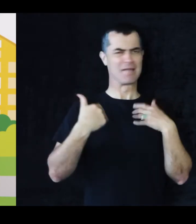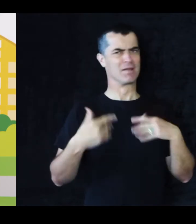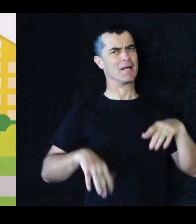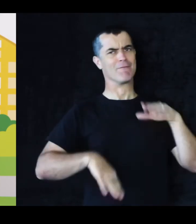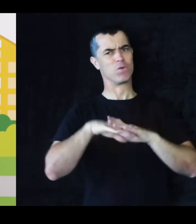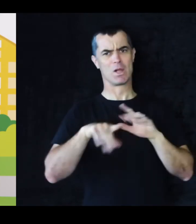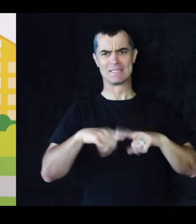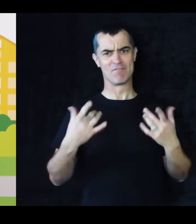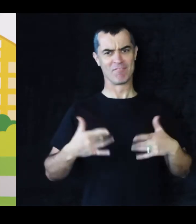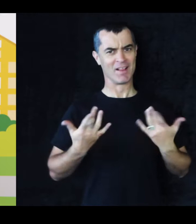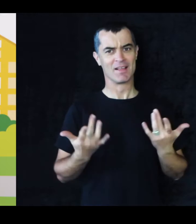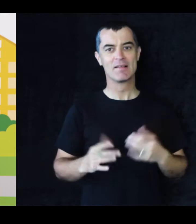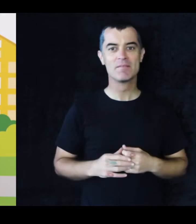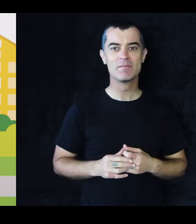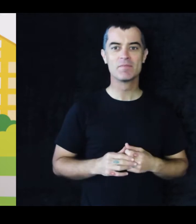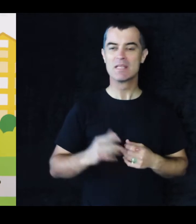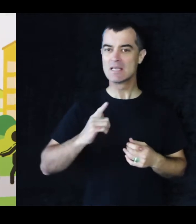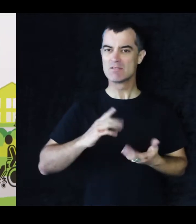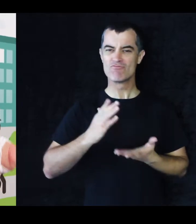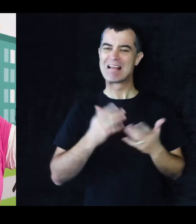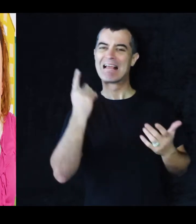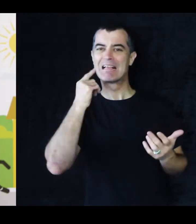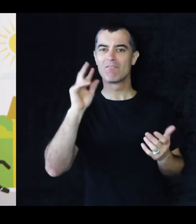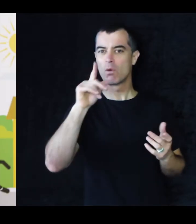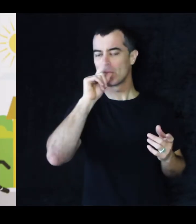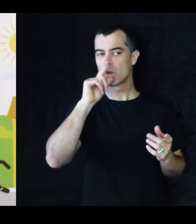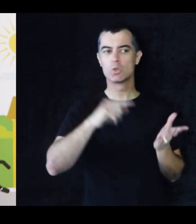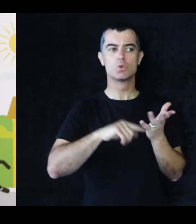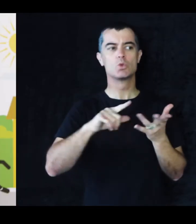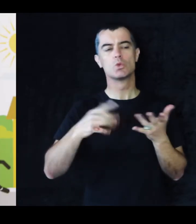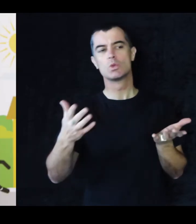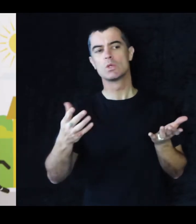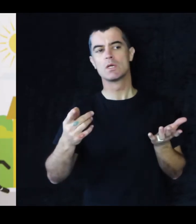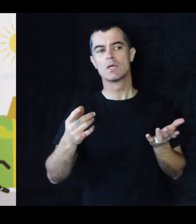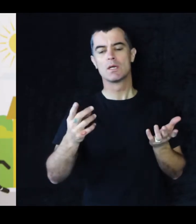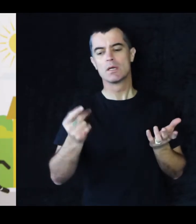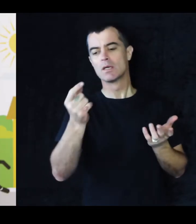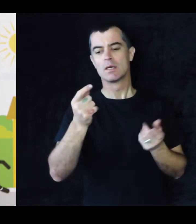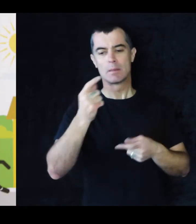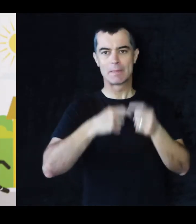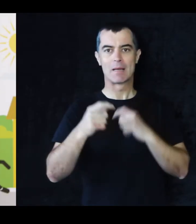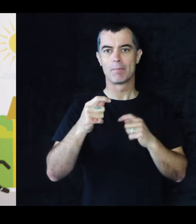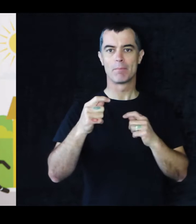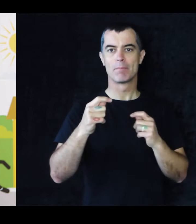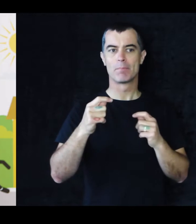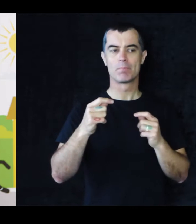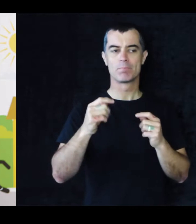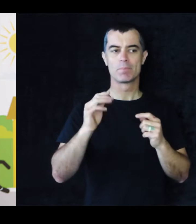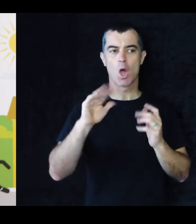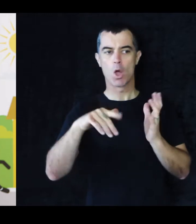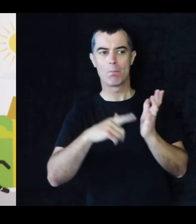arouses a completely different sort of feeling. Because it's really easy for people to suddenly